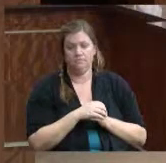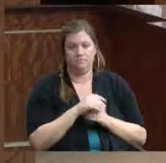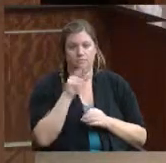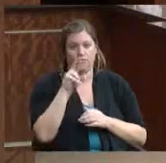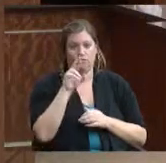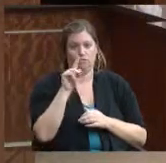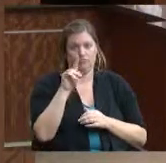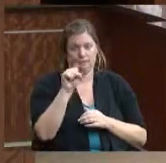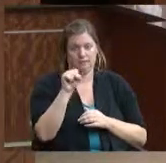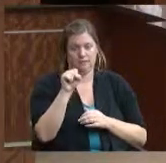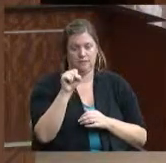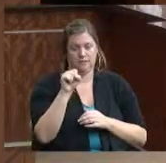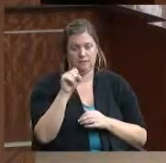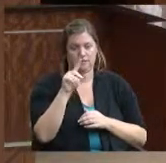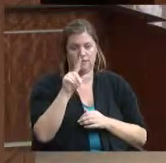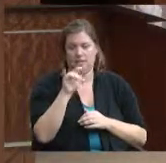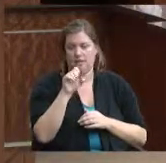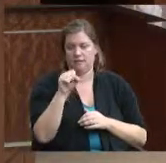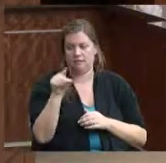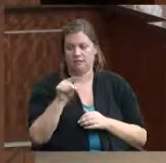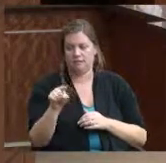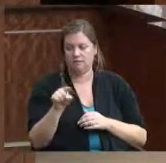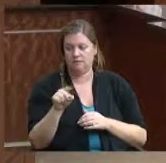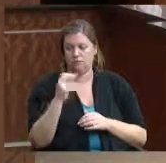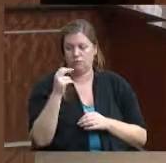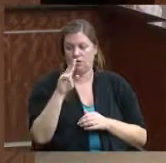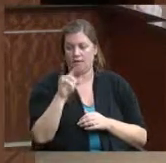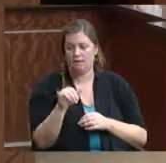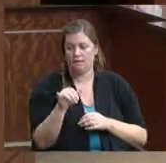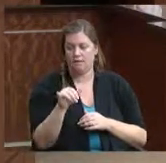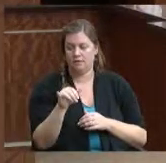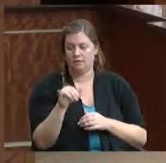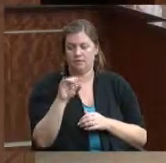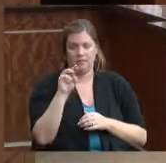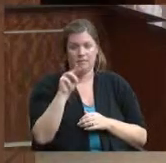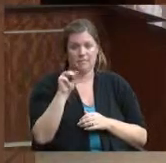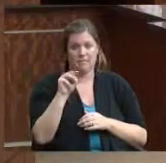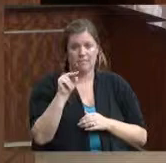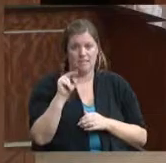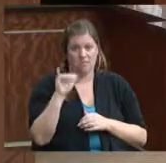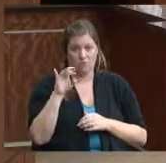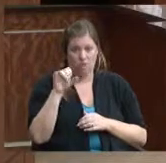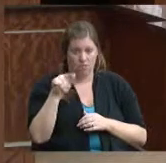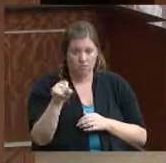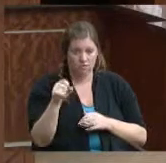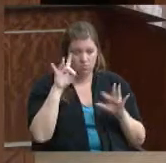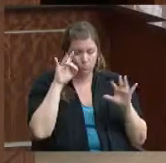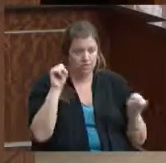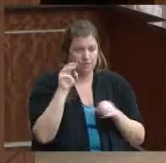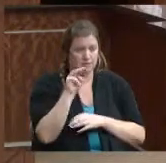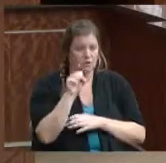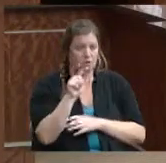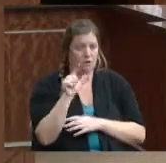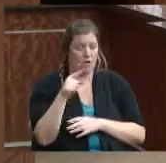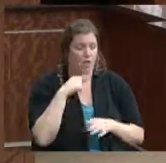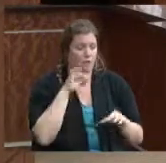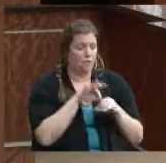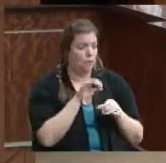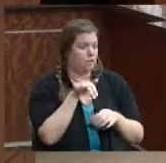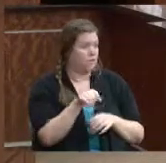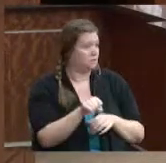Mr. Ricks. Aye. Mr. Les. Yes. Ms. Crary. Yes. Ms. Nicholas. Yes. President Smalls. I vote